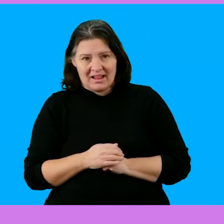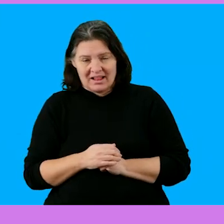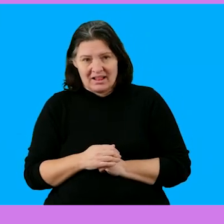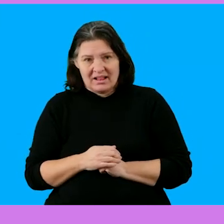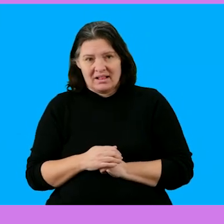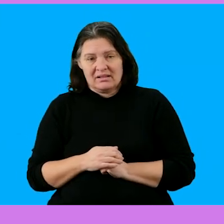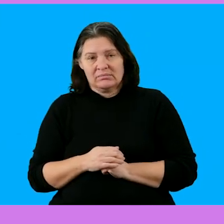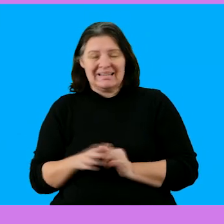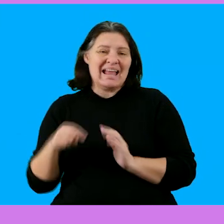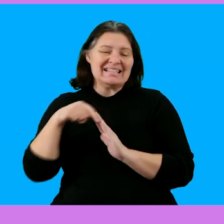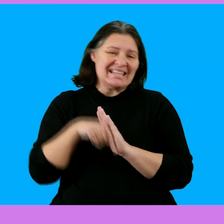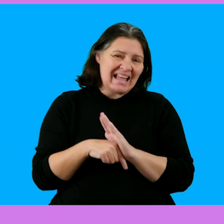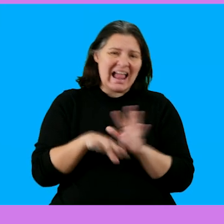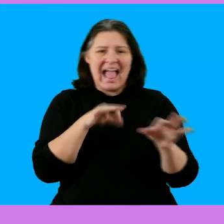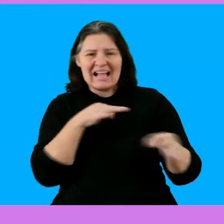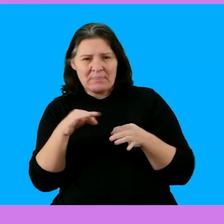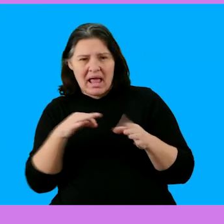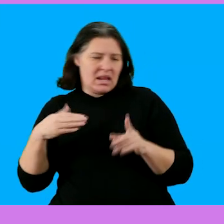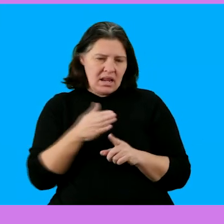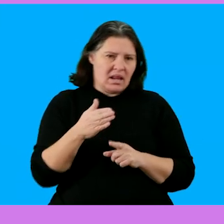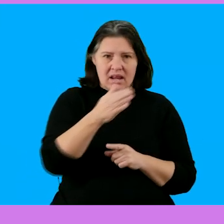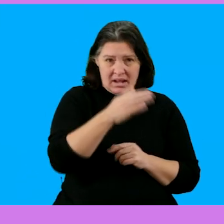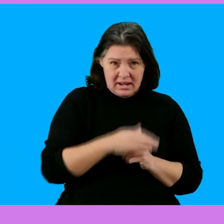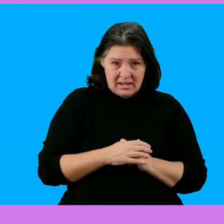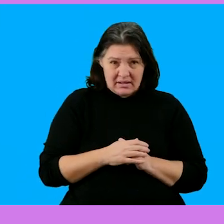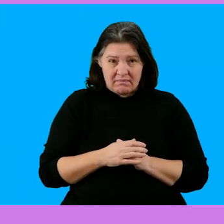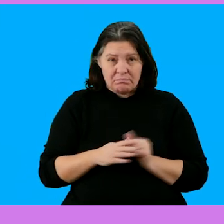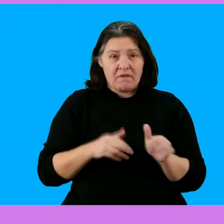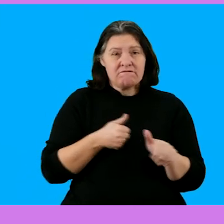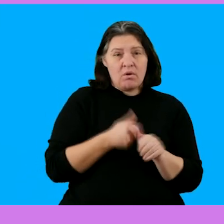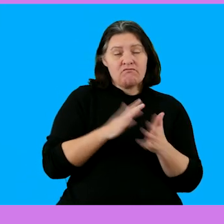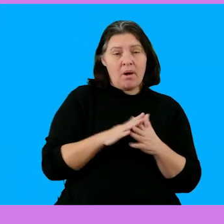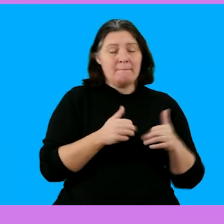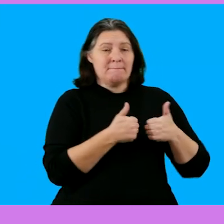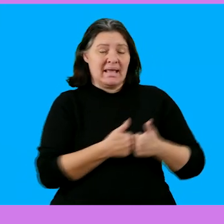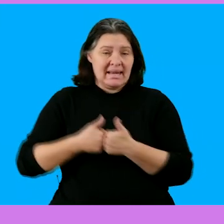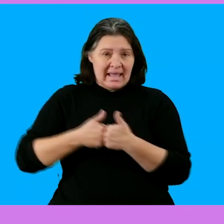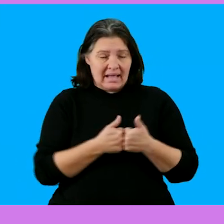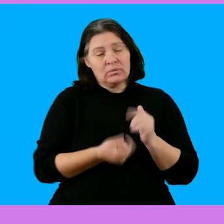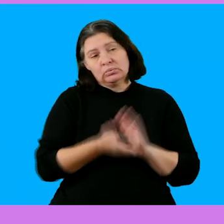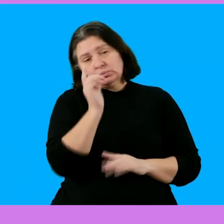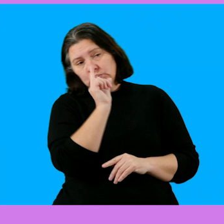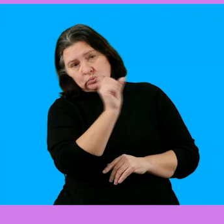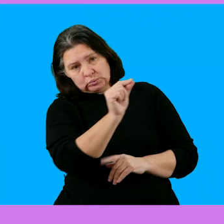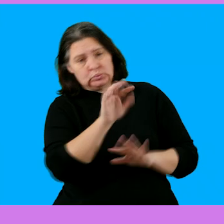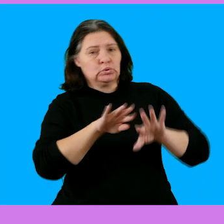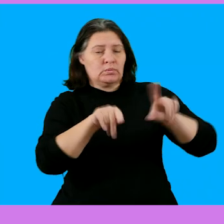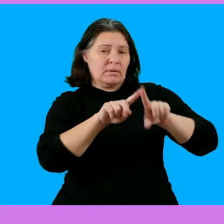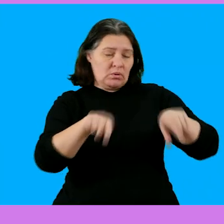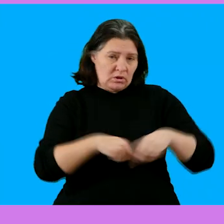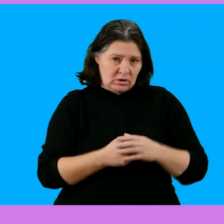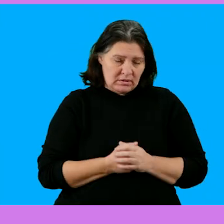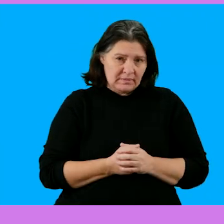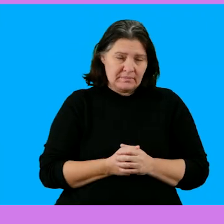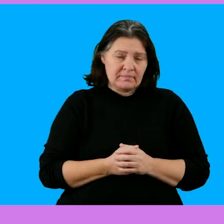must basically in detail explain the route one should follow from the picnic site to the swimming pool.